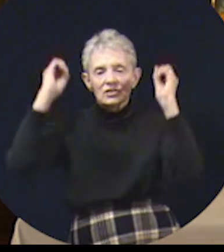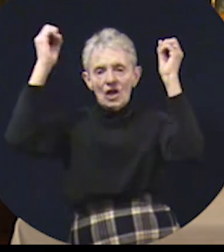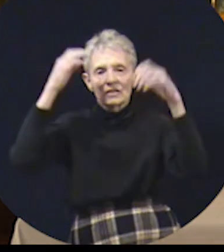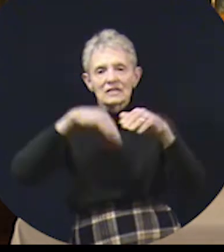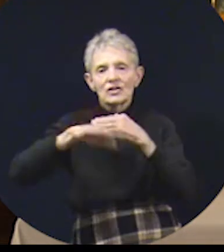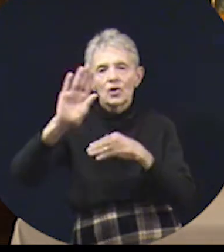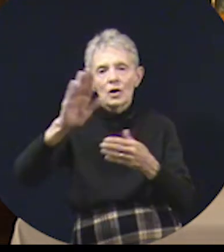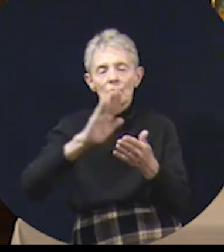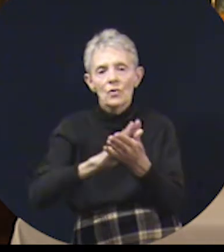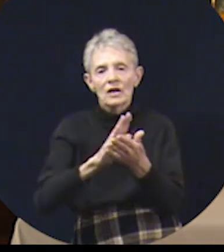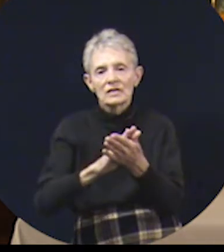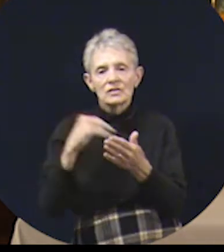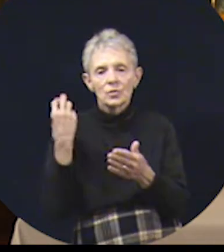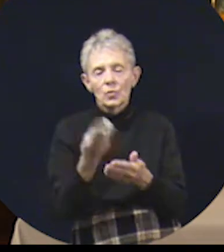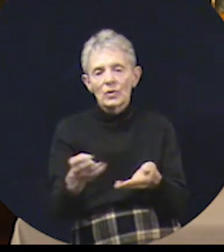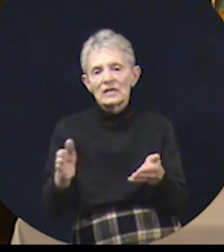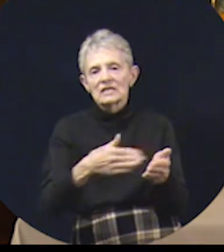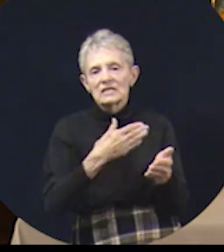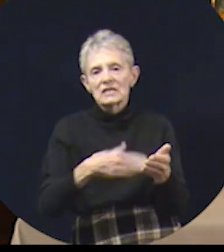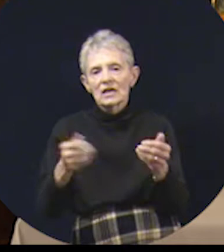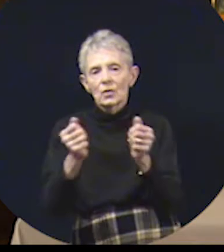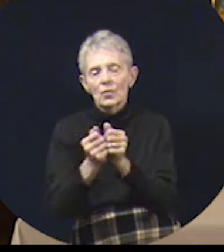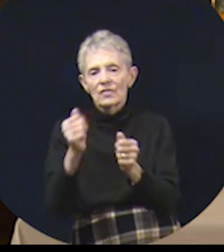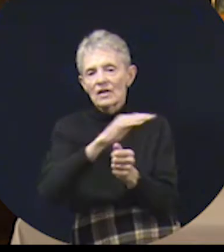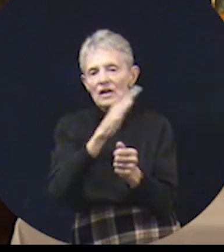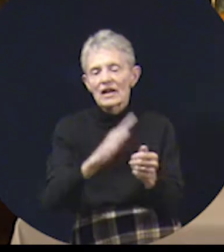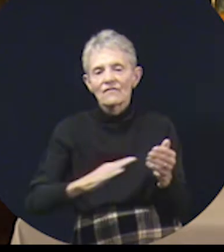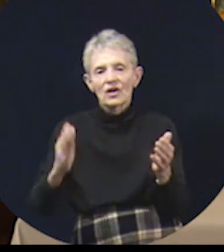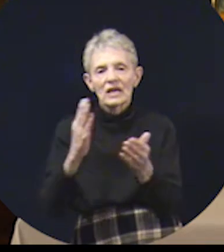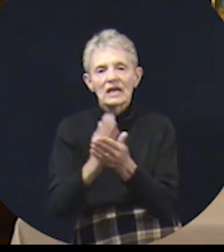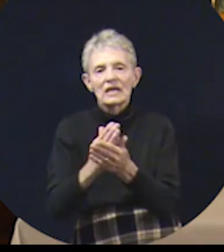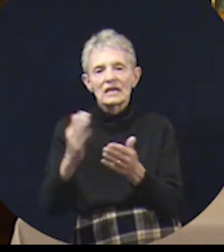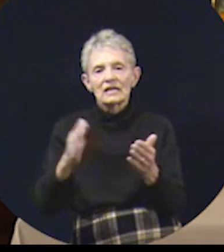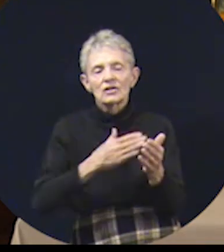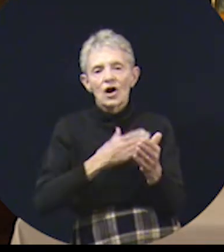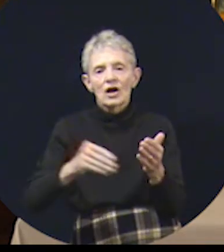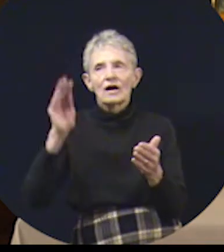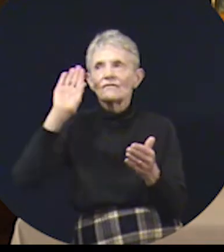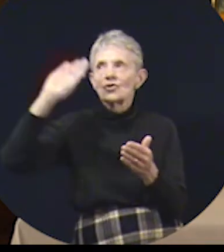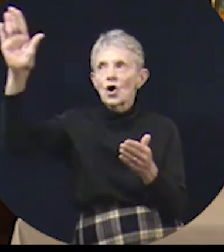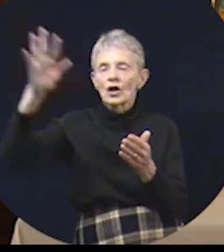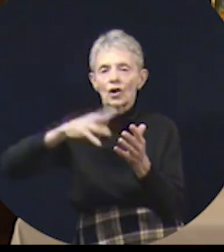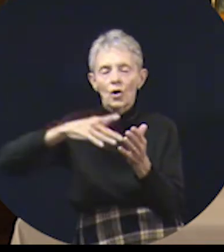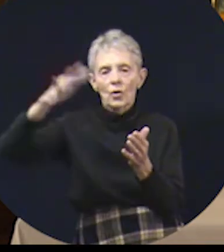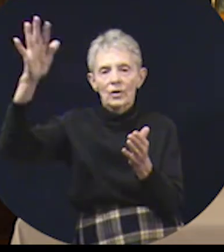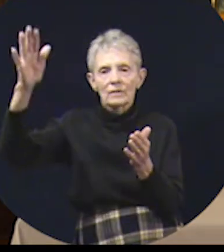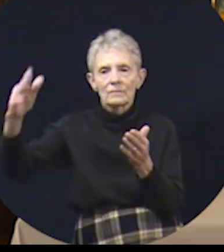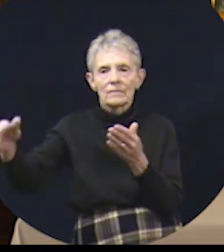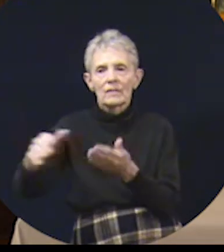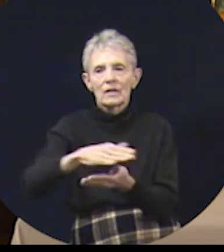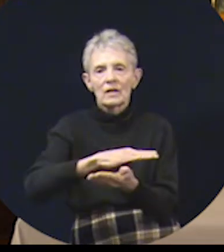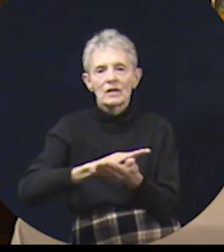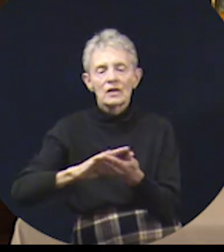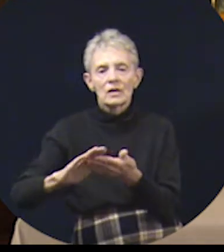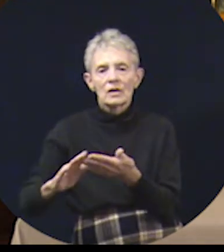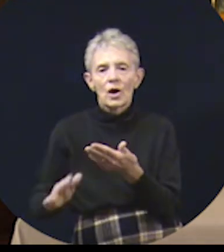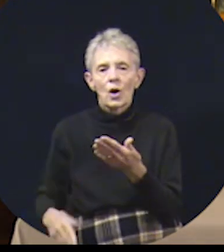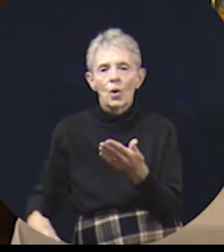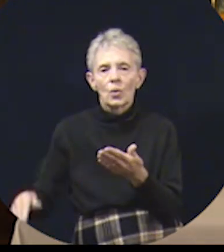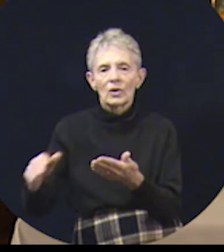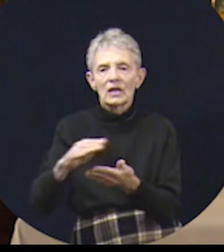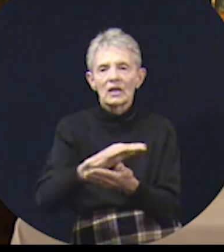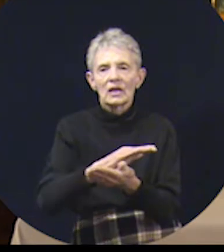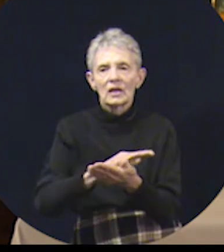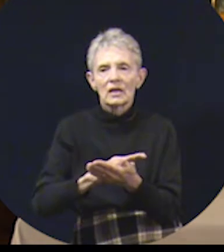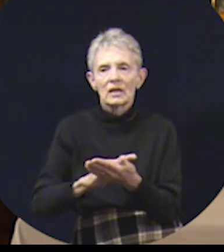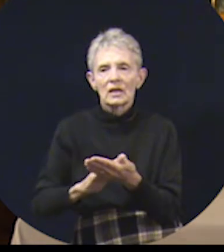hosts sing together the unending hymn of your glory as they acclaim. Holy,